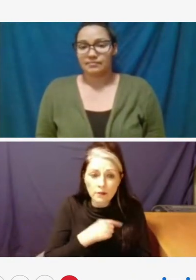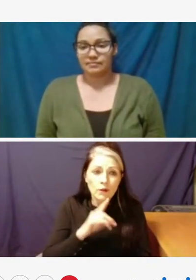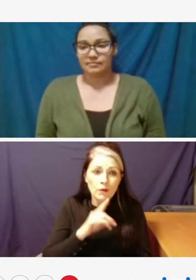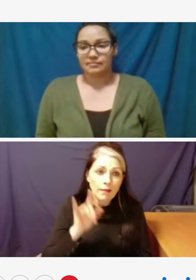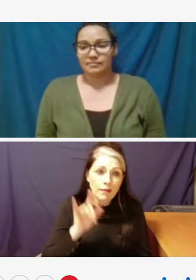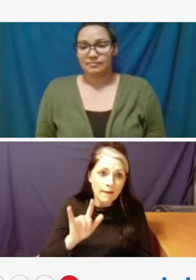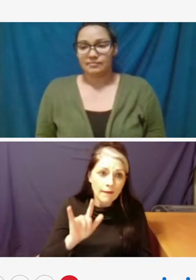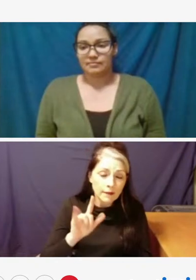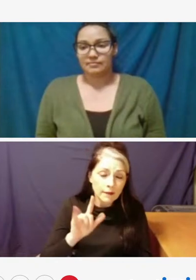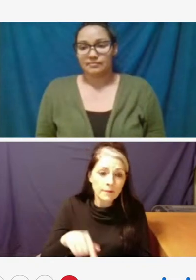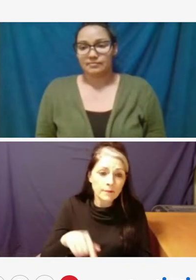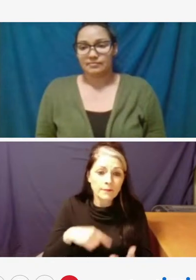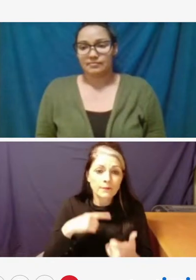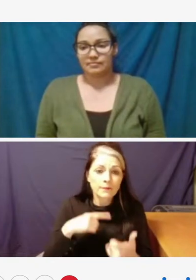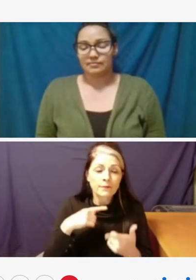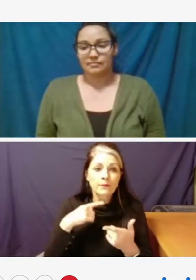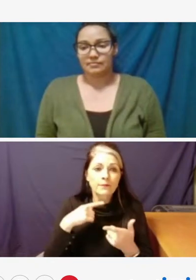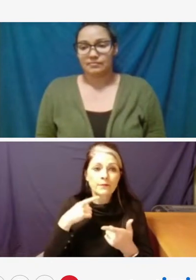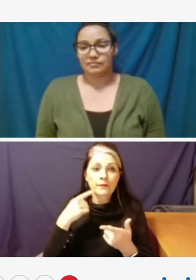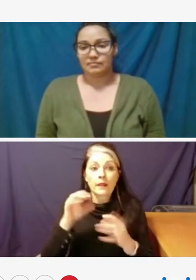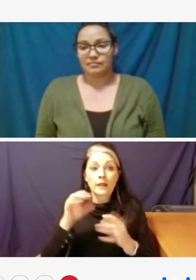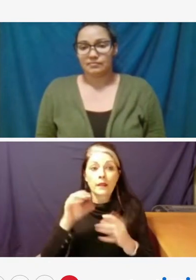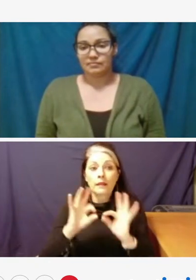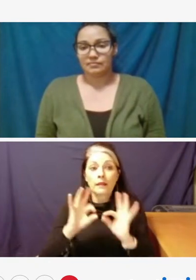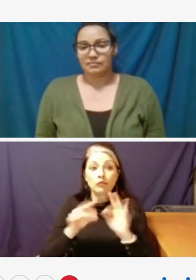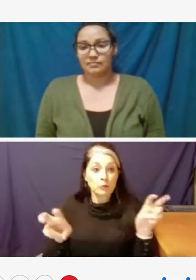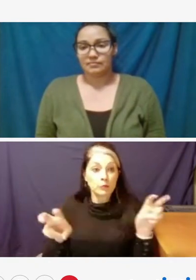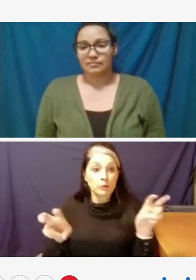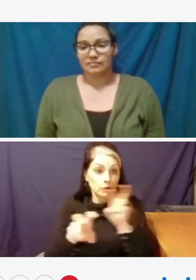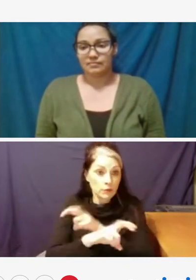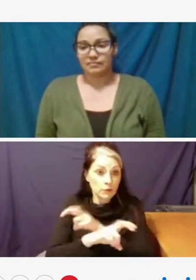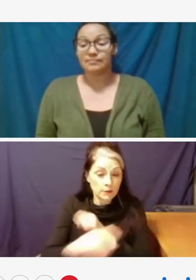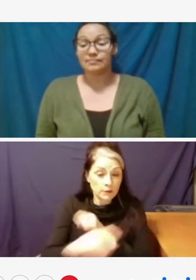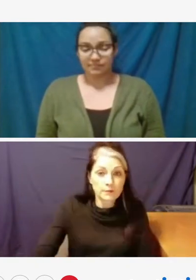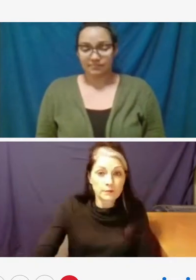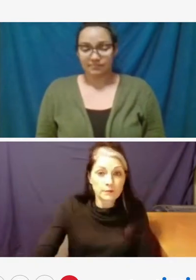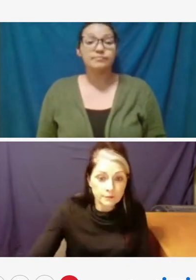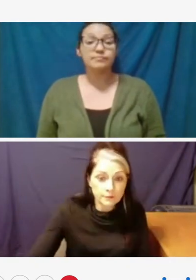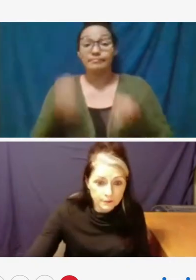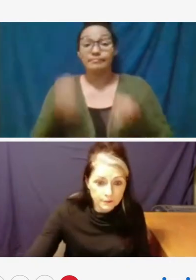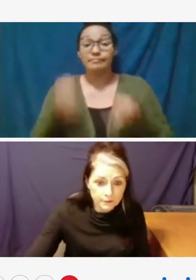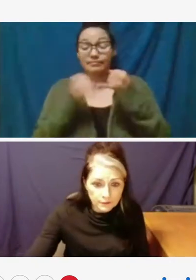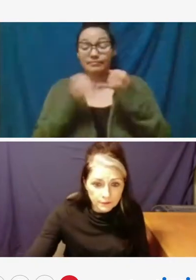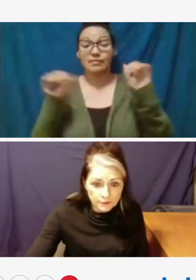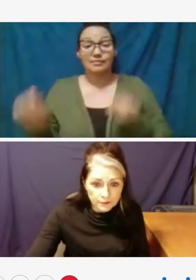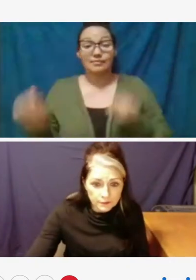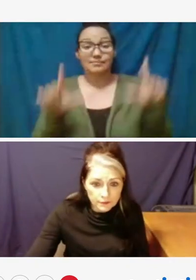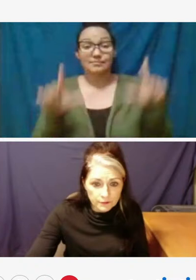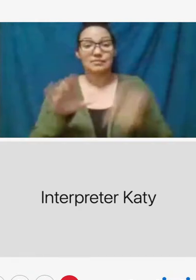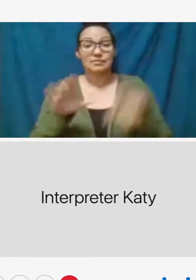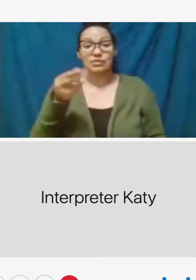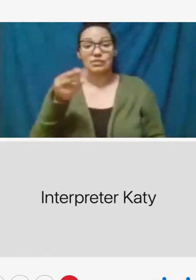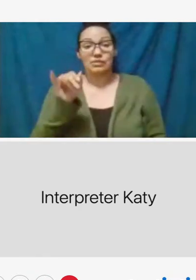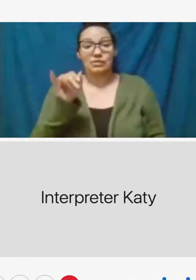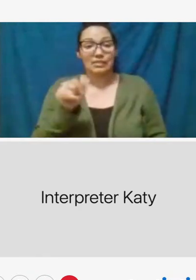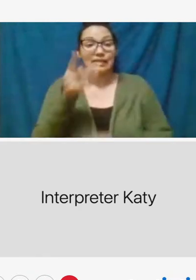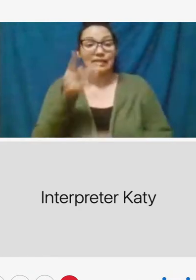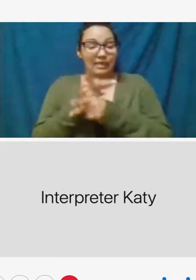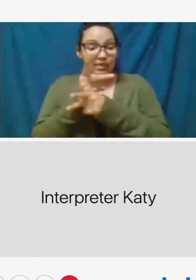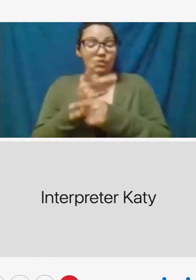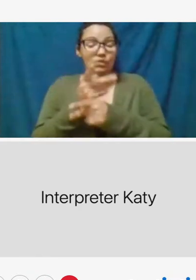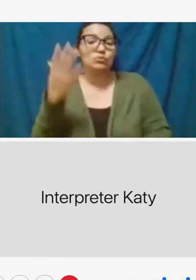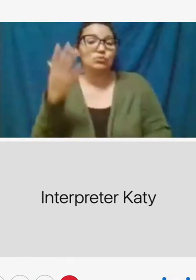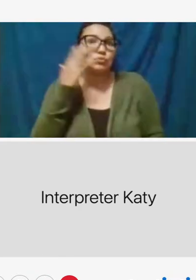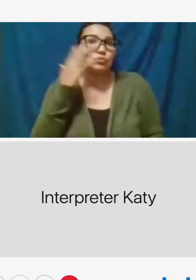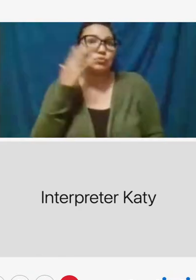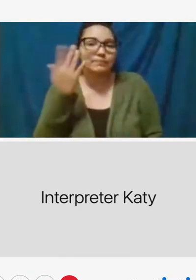last slide uh # cgd cares uh just you know we have a lot of Heroes in our